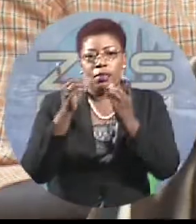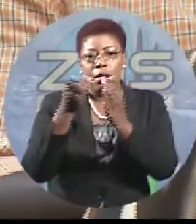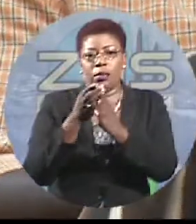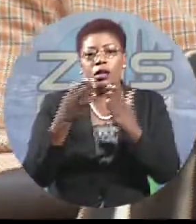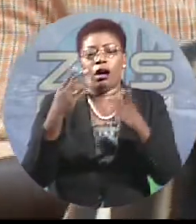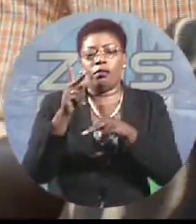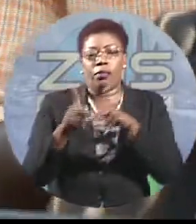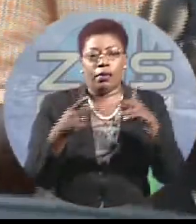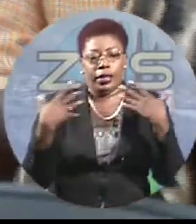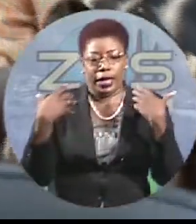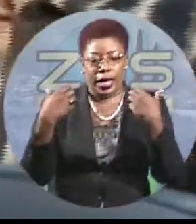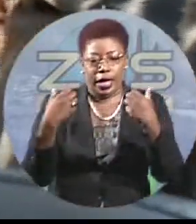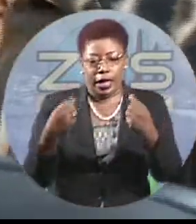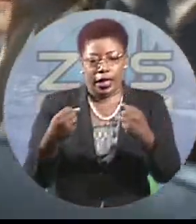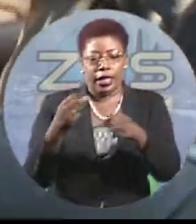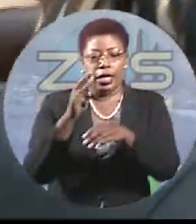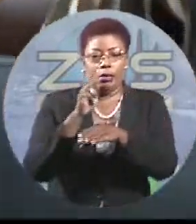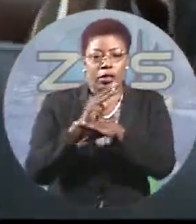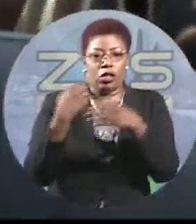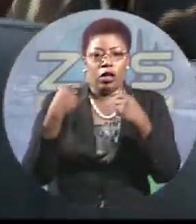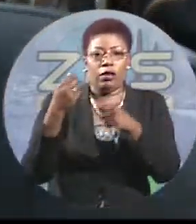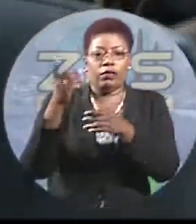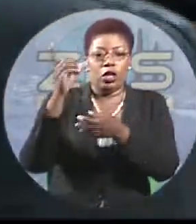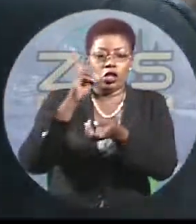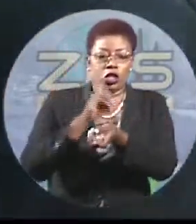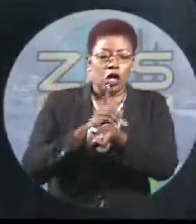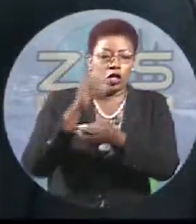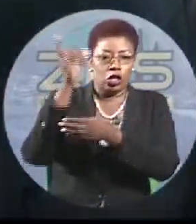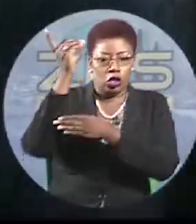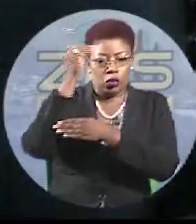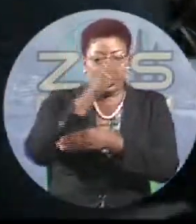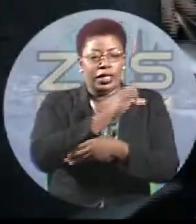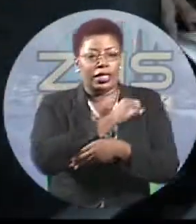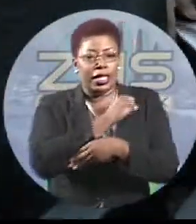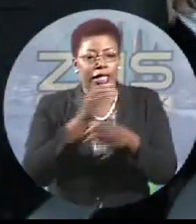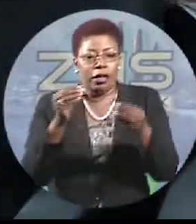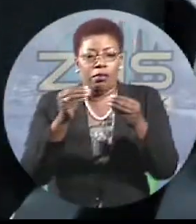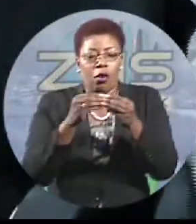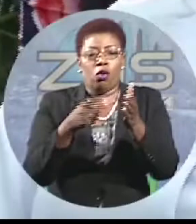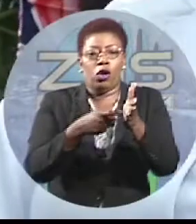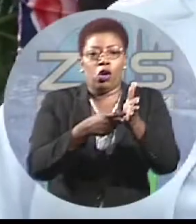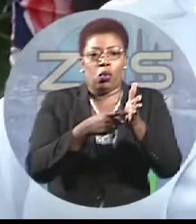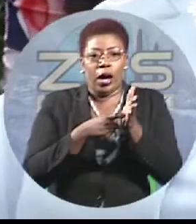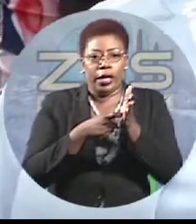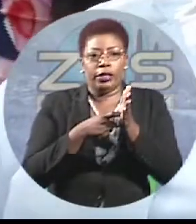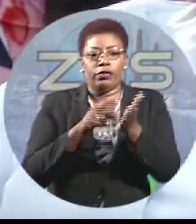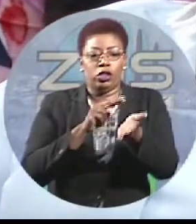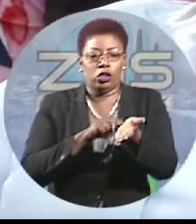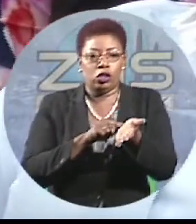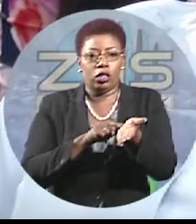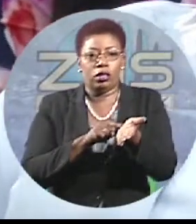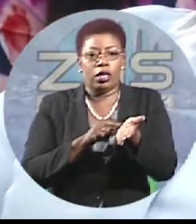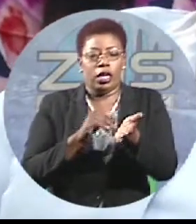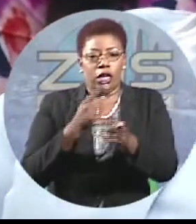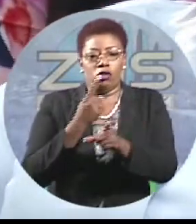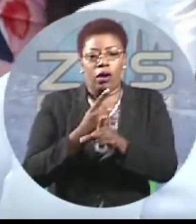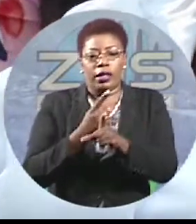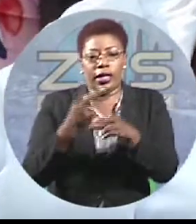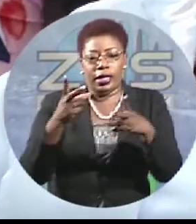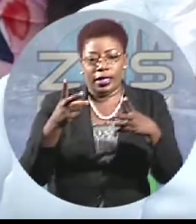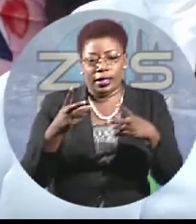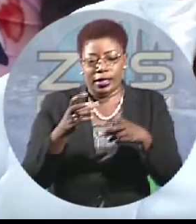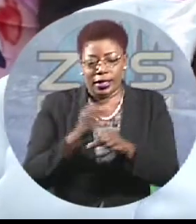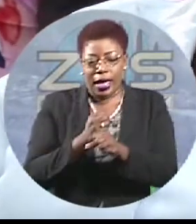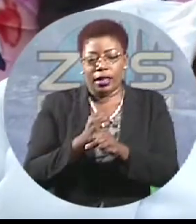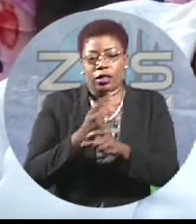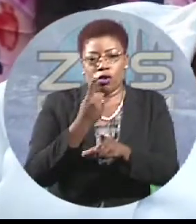Public Health. Minister of Health Dr. Dwayne Sands noted that with more being required of nurses, it is only fitting that they receive the